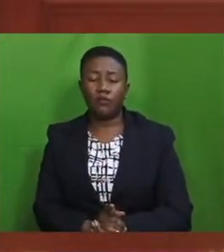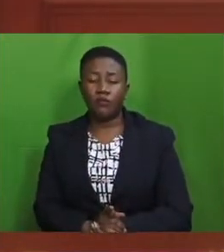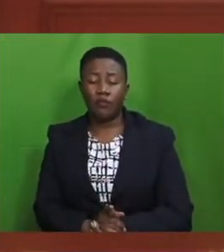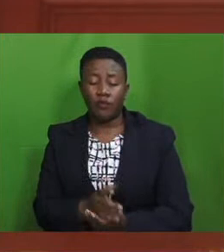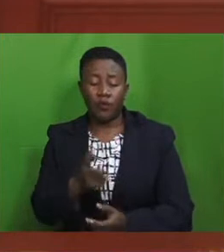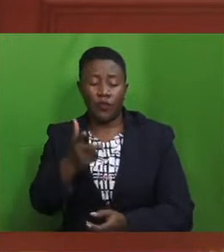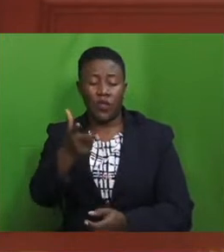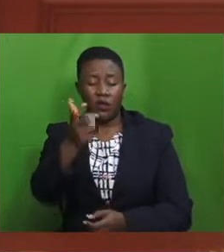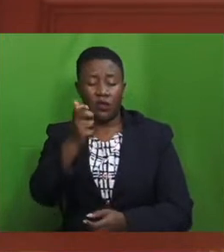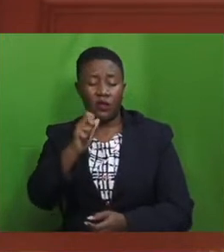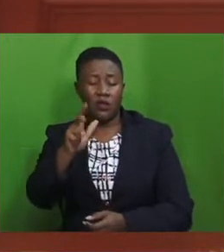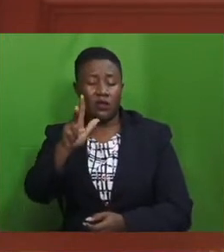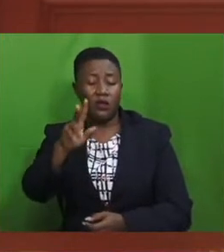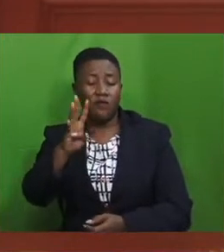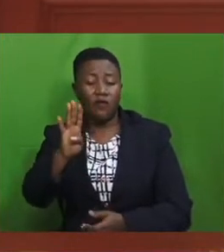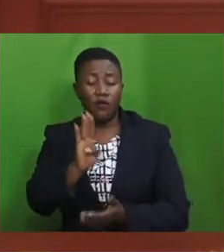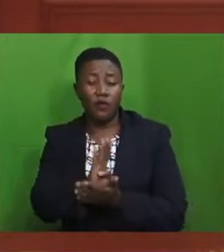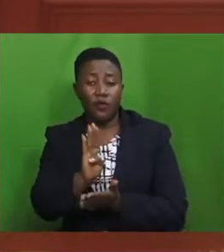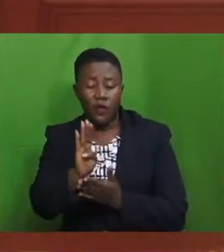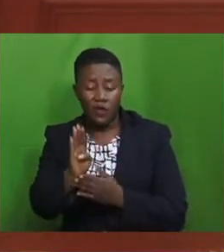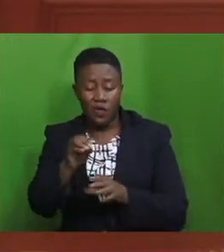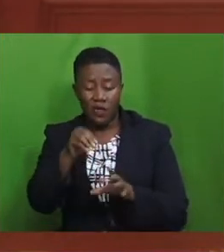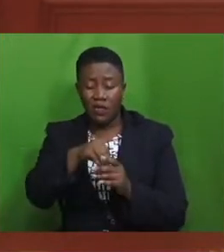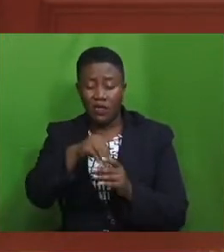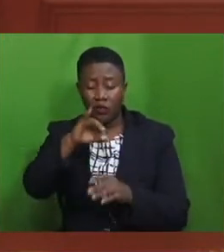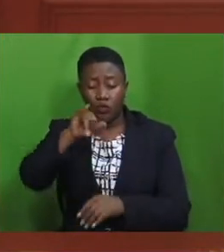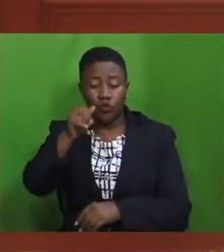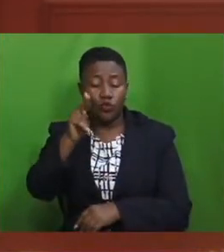334 billion as of June 2021.